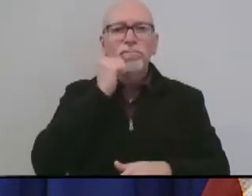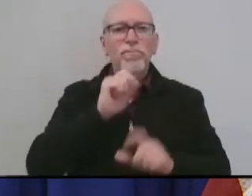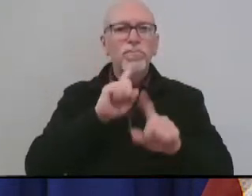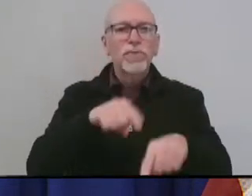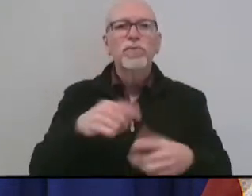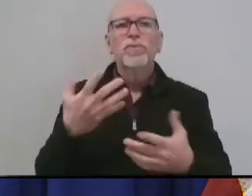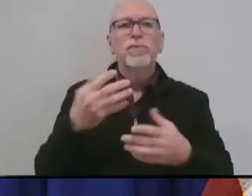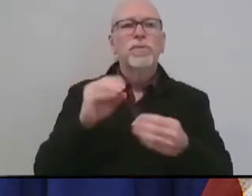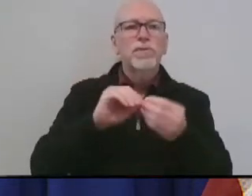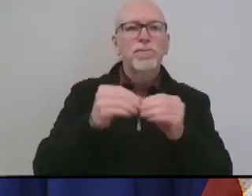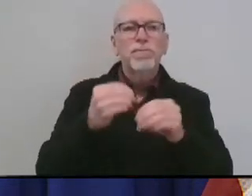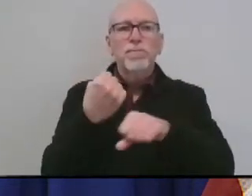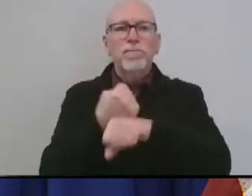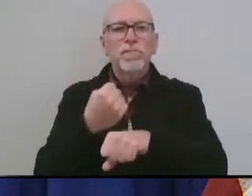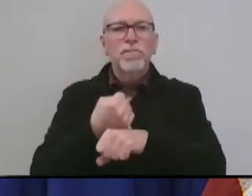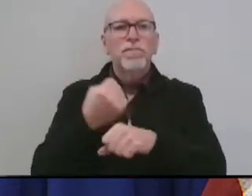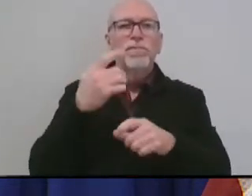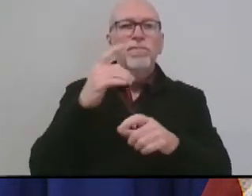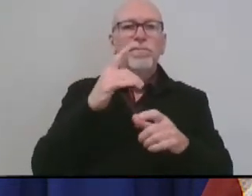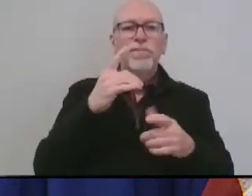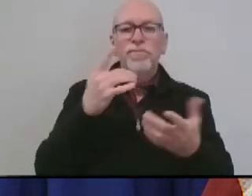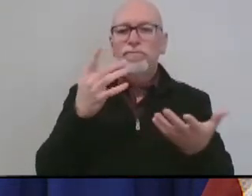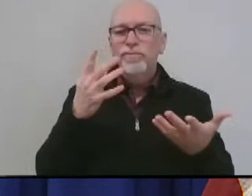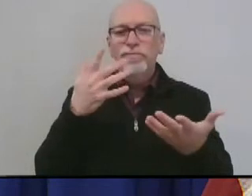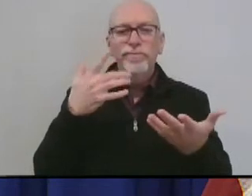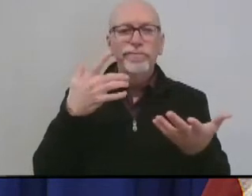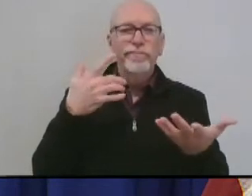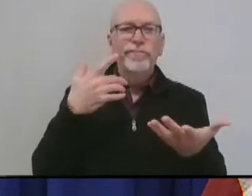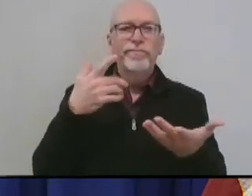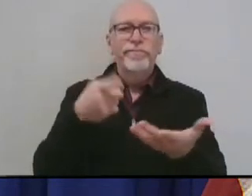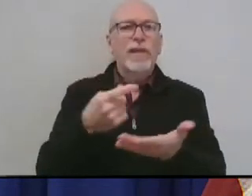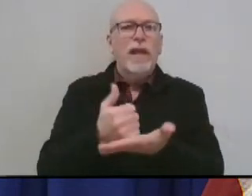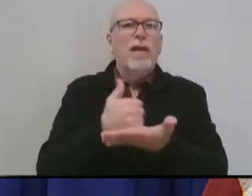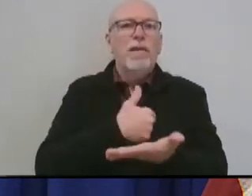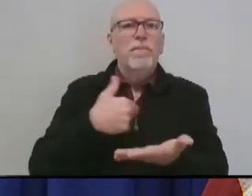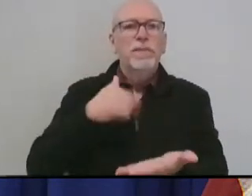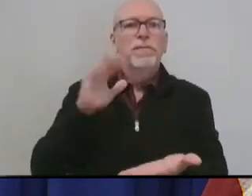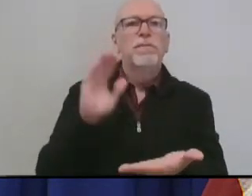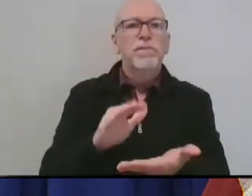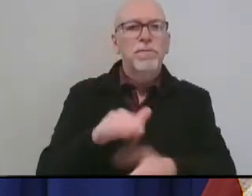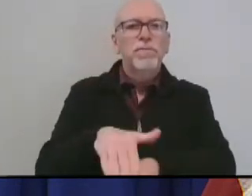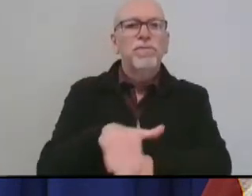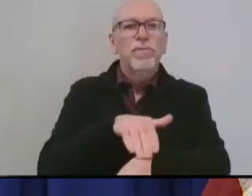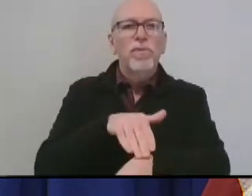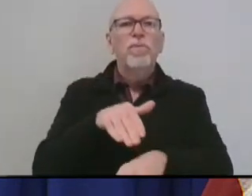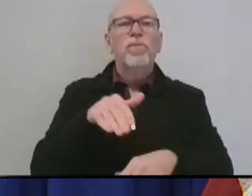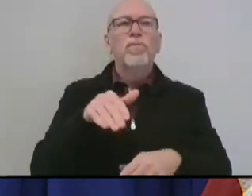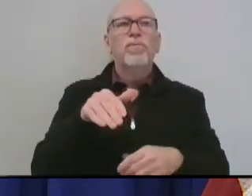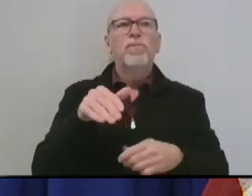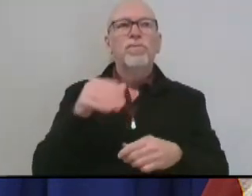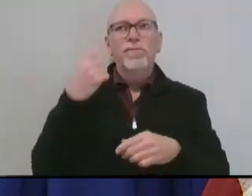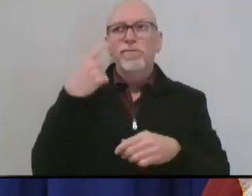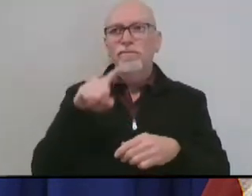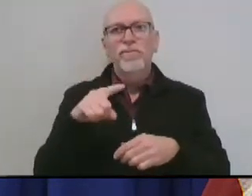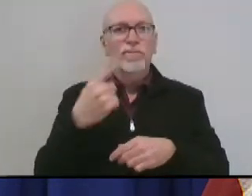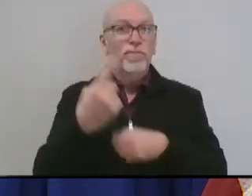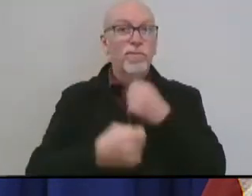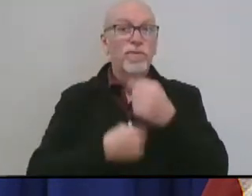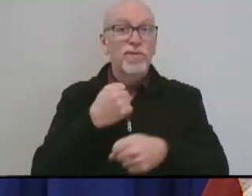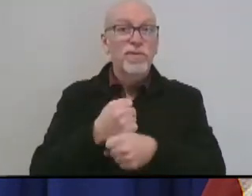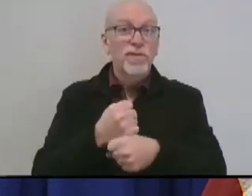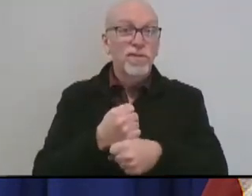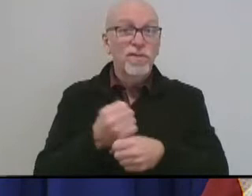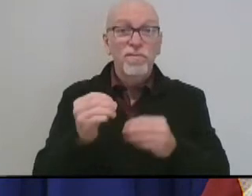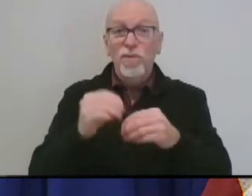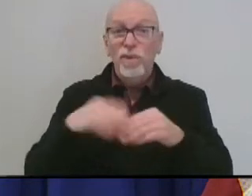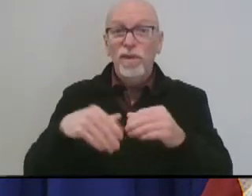numbers come in, that is helping us slow, as we've said, for over a year,